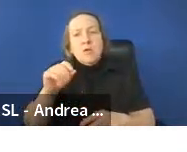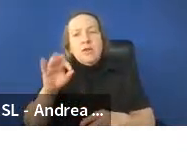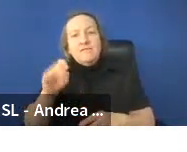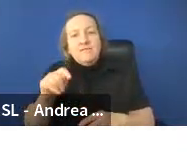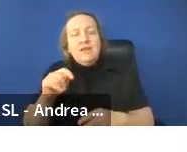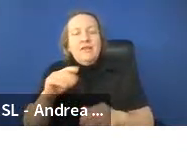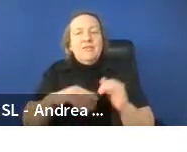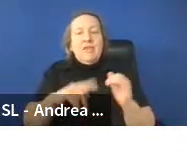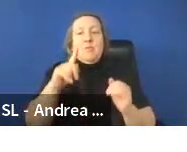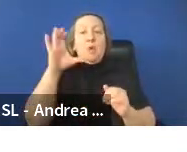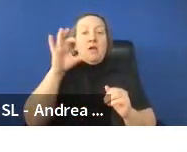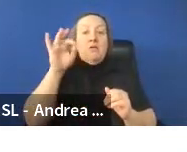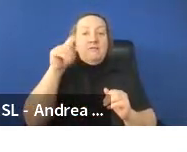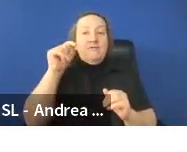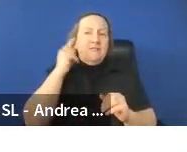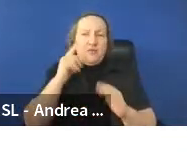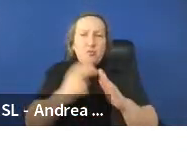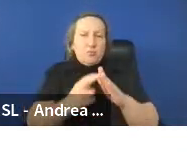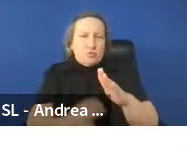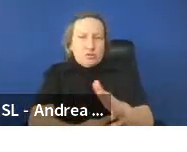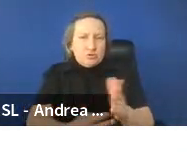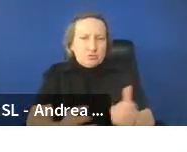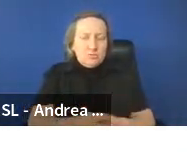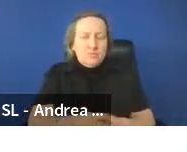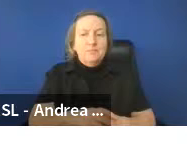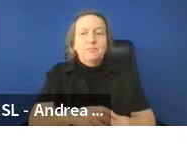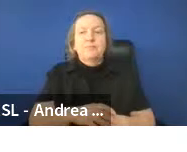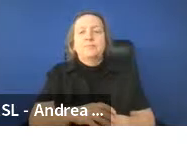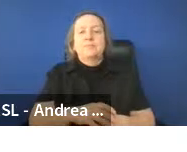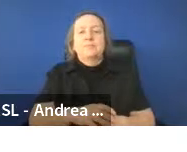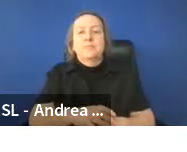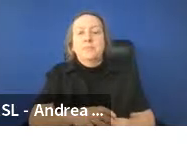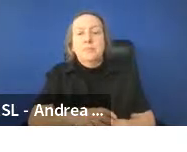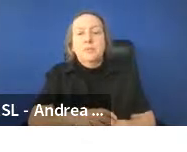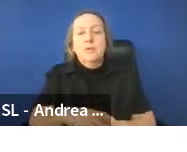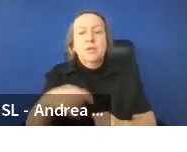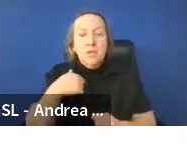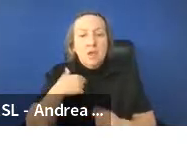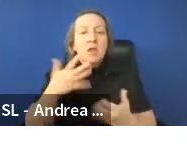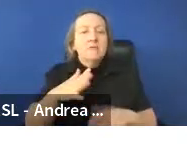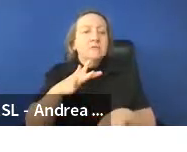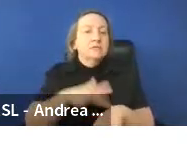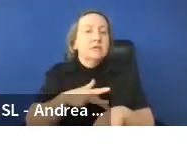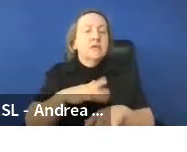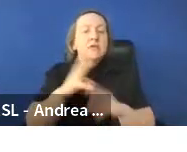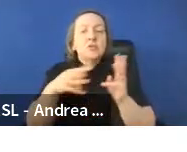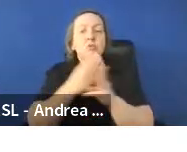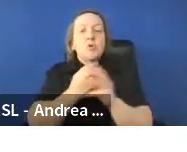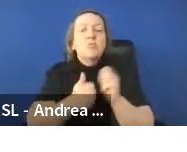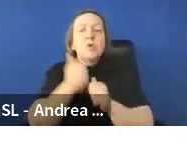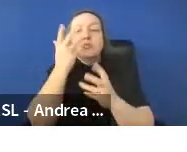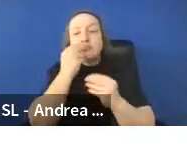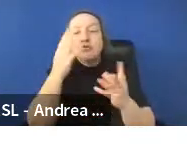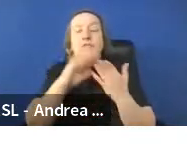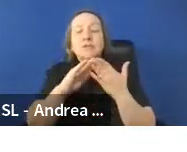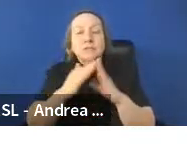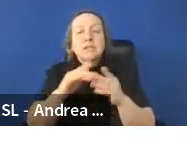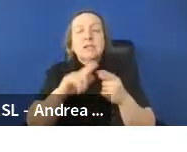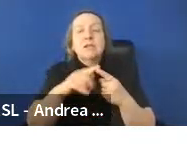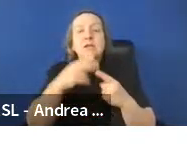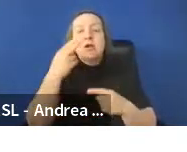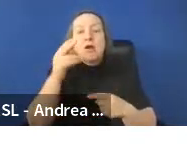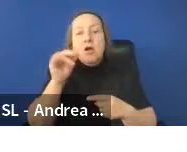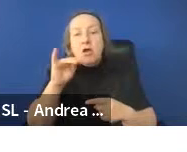down from 100 feet for a bridge. I have been to the world's most beautiful cities. Hong Kong, Sydney,